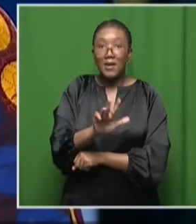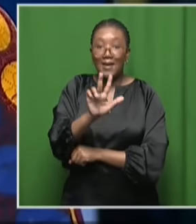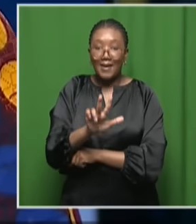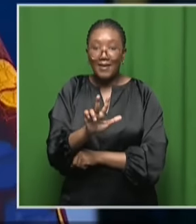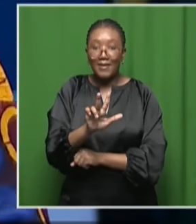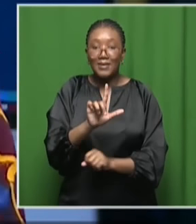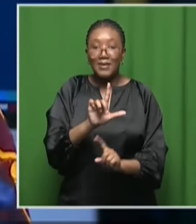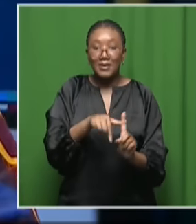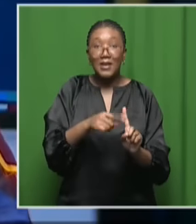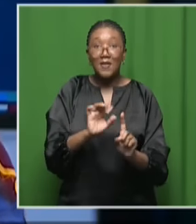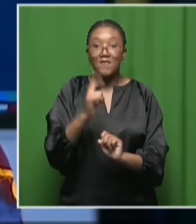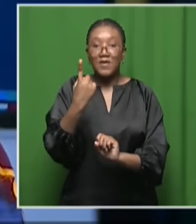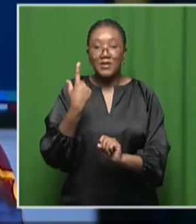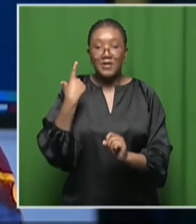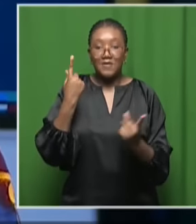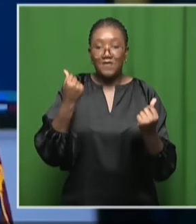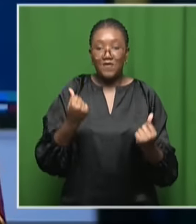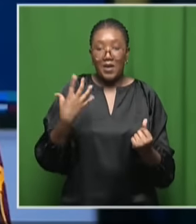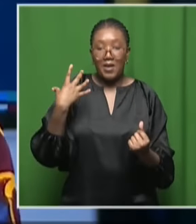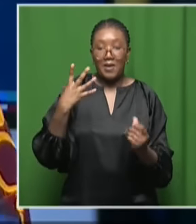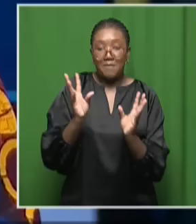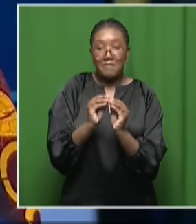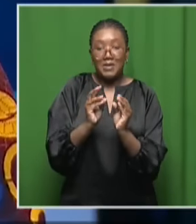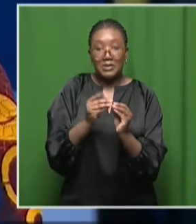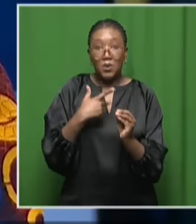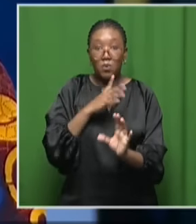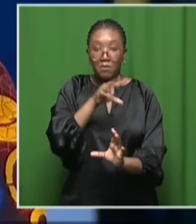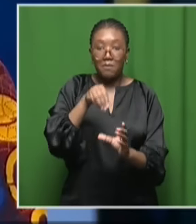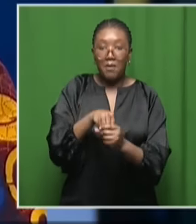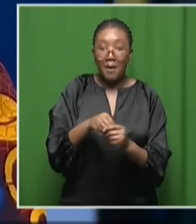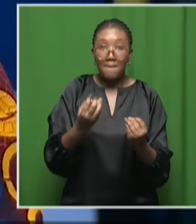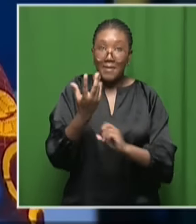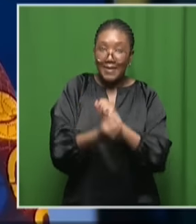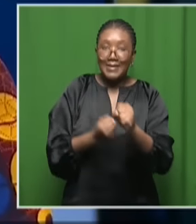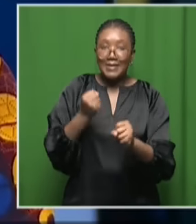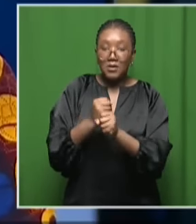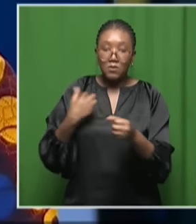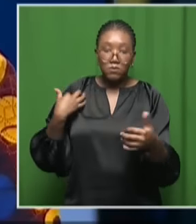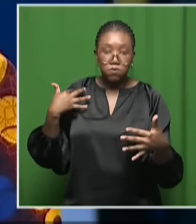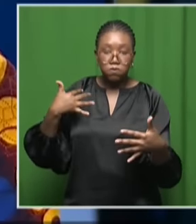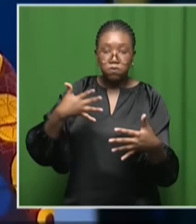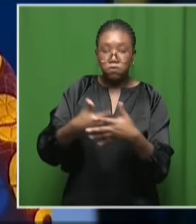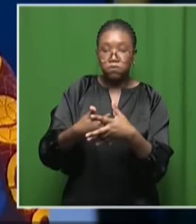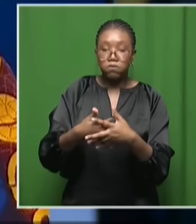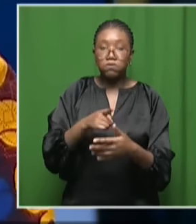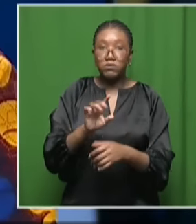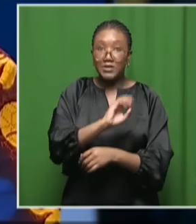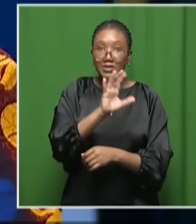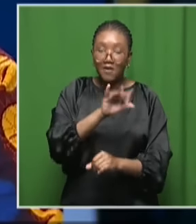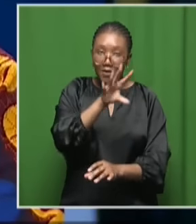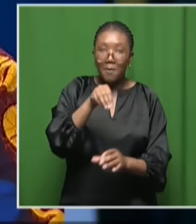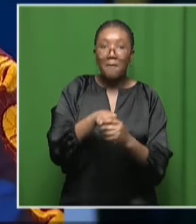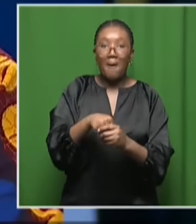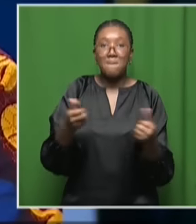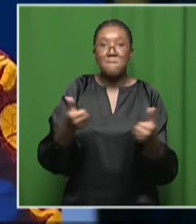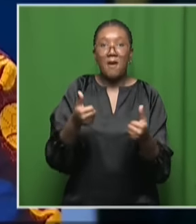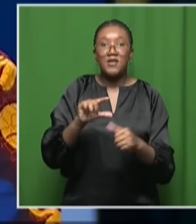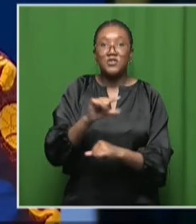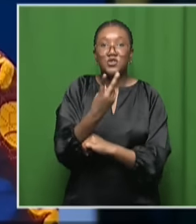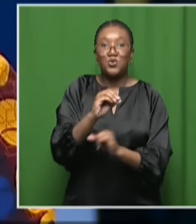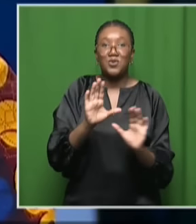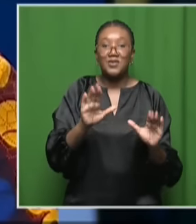finance ministers meetings, and then, of course, with the leaders meeting. So I think that's a really critical thing to say, is that in all the time of South Africa's